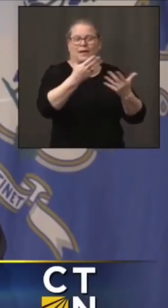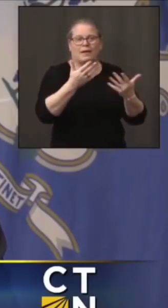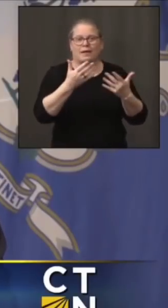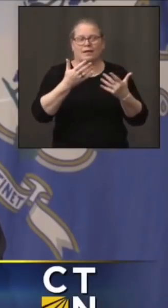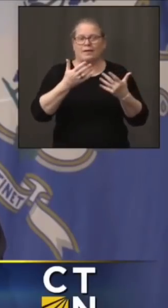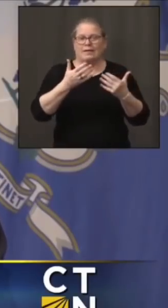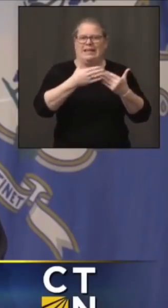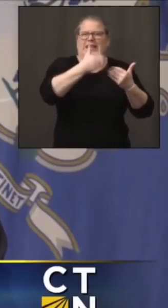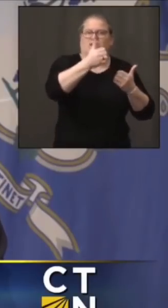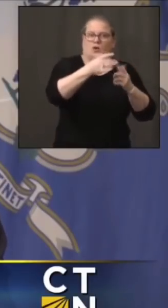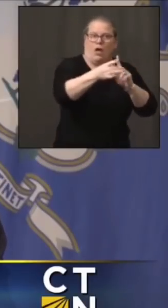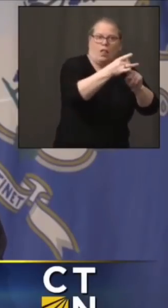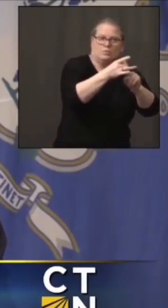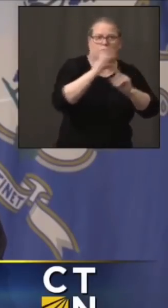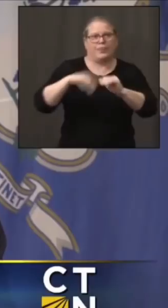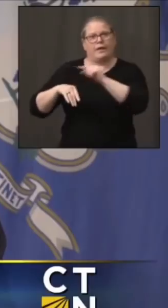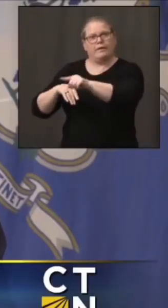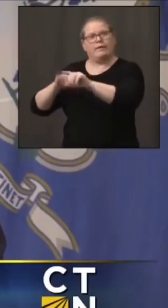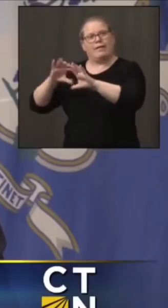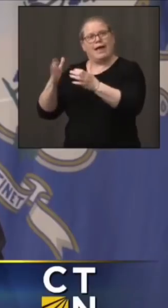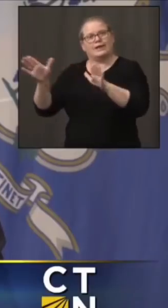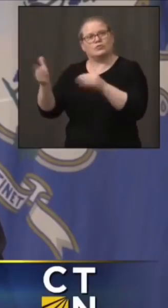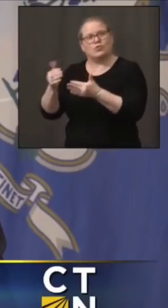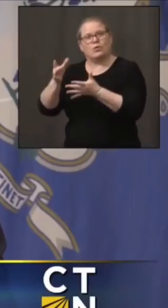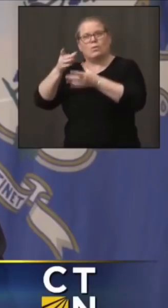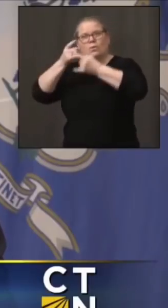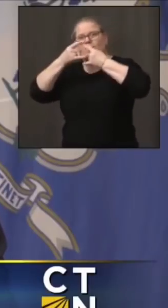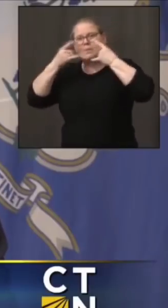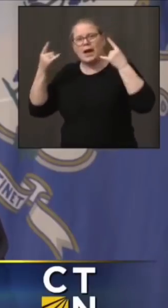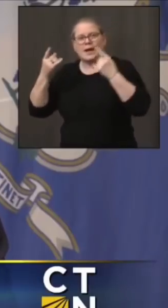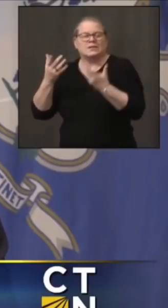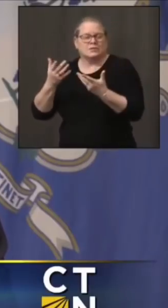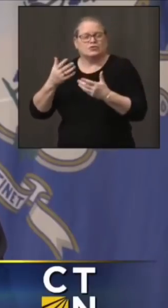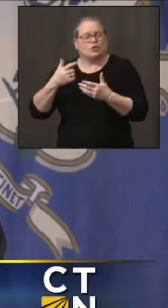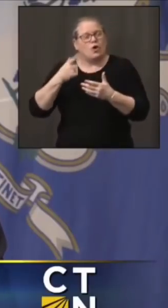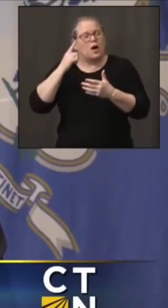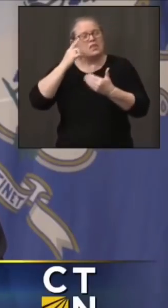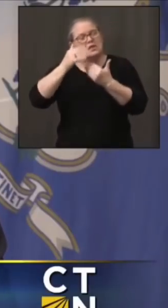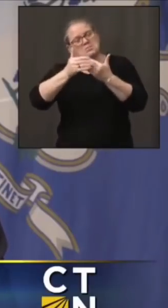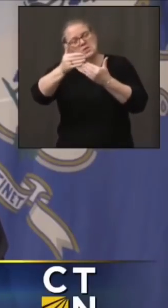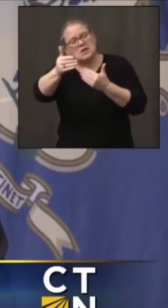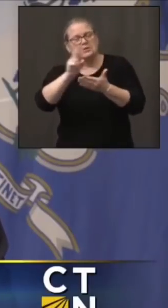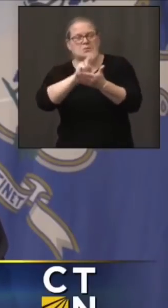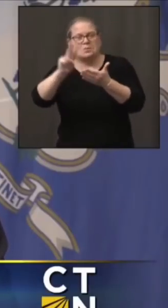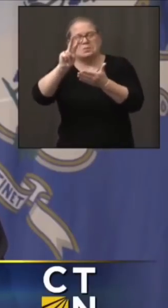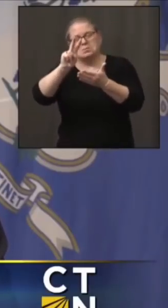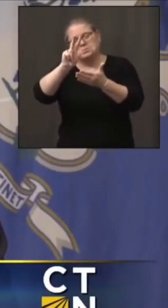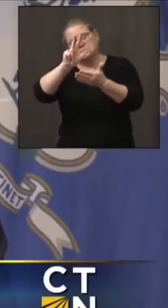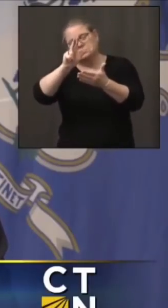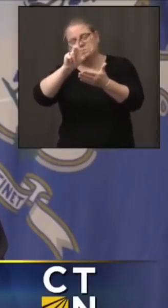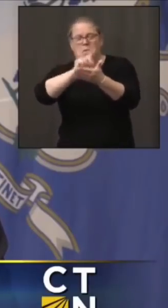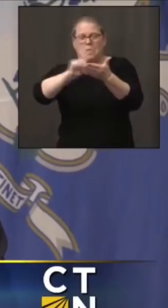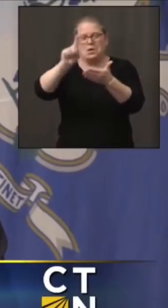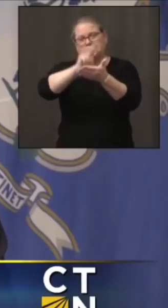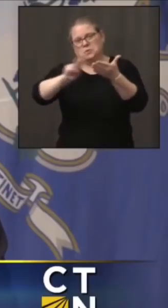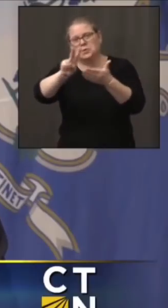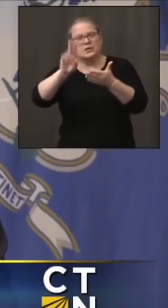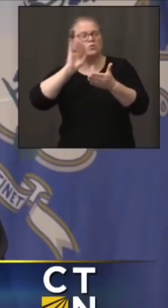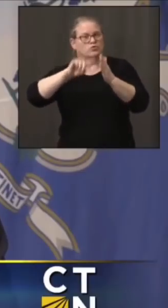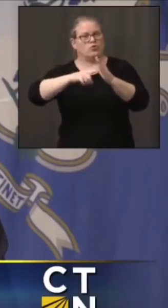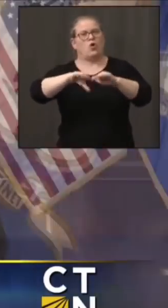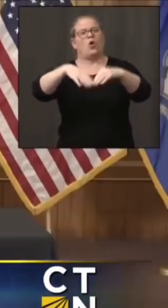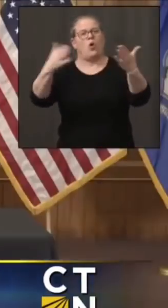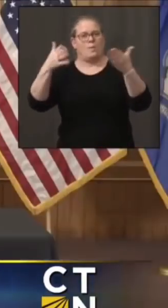that, over the course of the next week or two, you're going to see the vast majority of our schools have an in-classroom option.